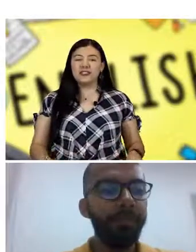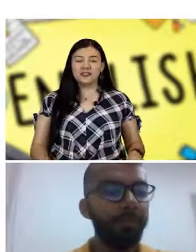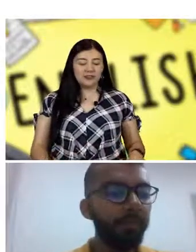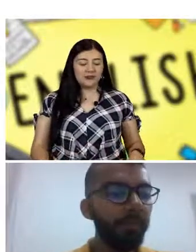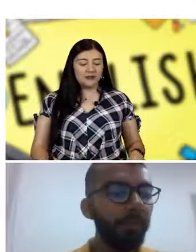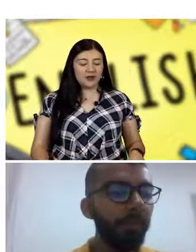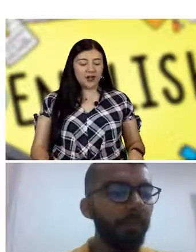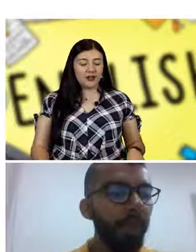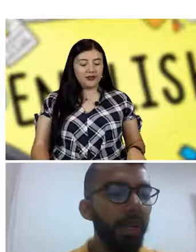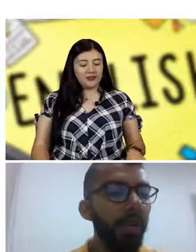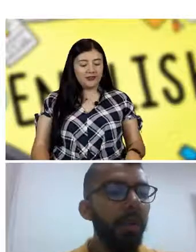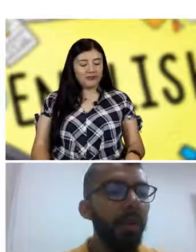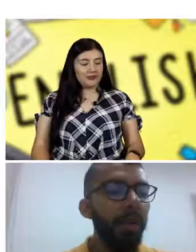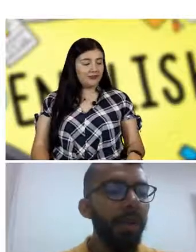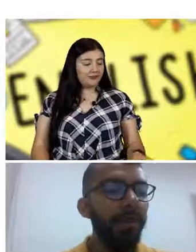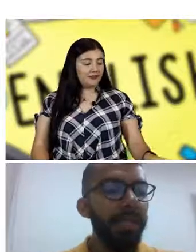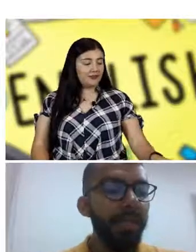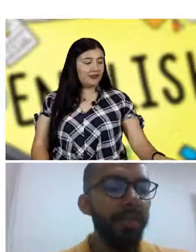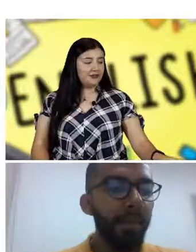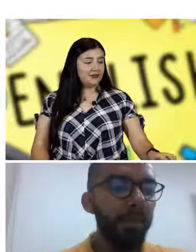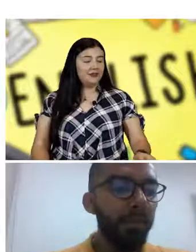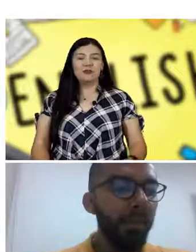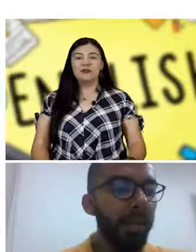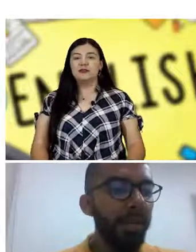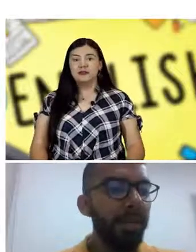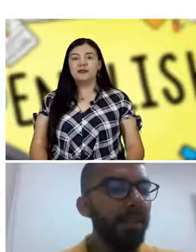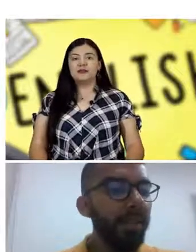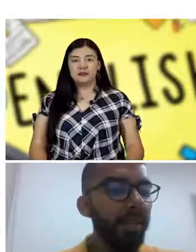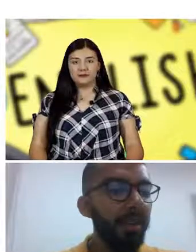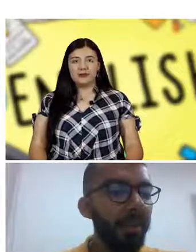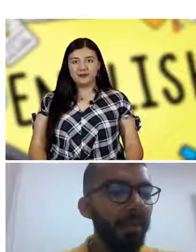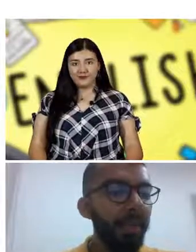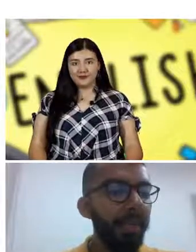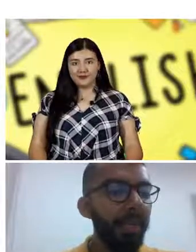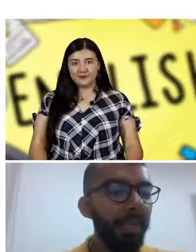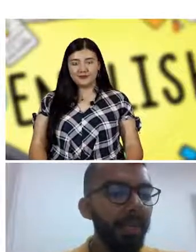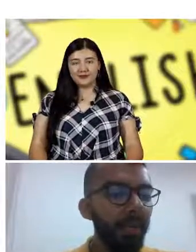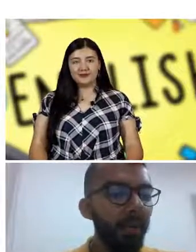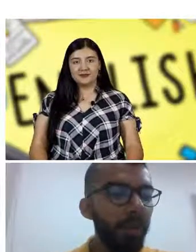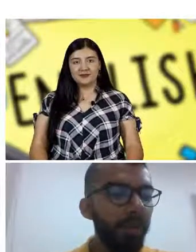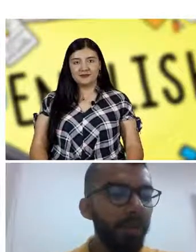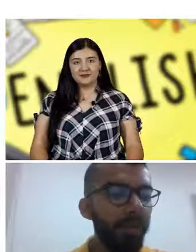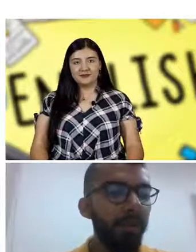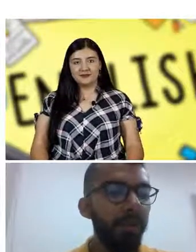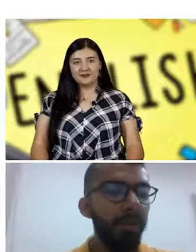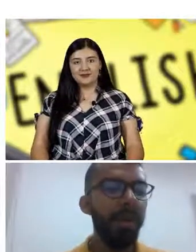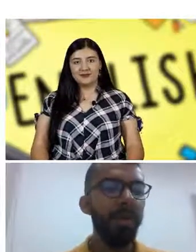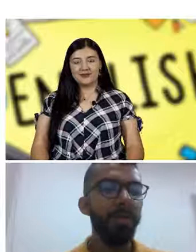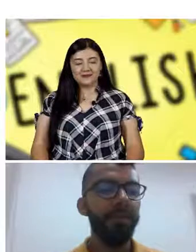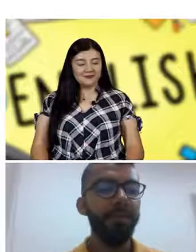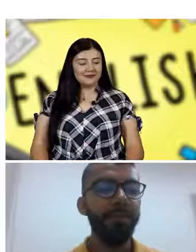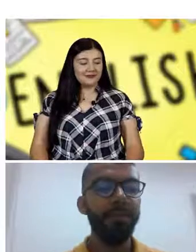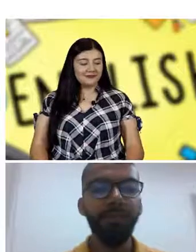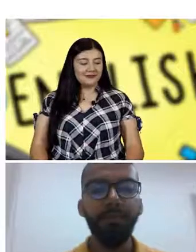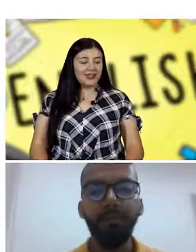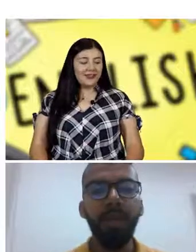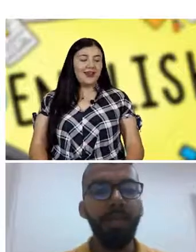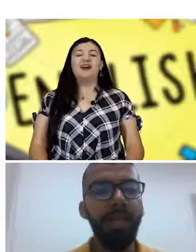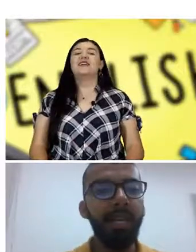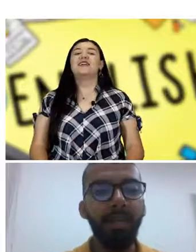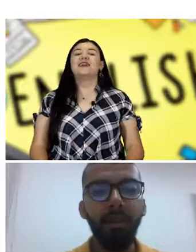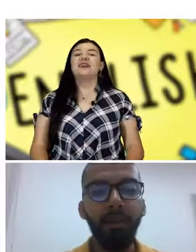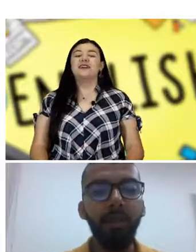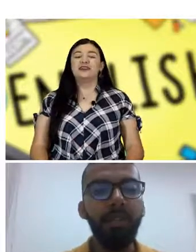other answer, Brian? We have the same answer by Sergio Zapata and Diego Alvarez, and also Mario.